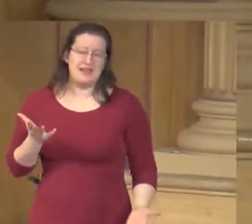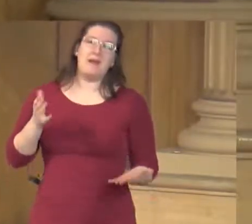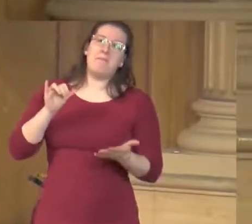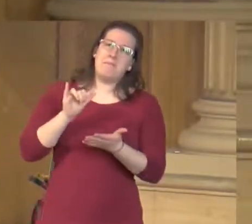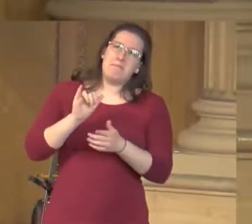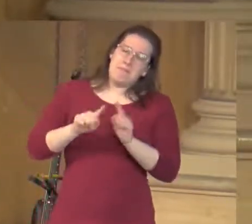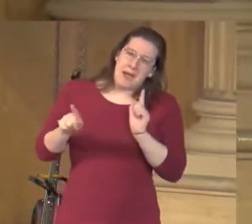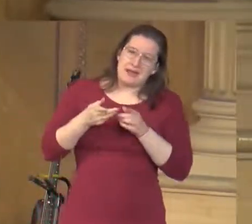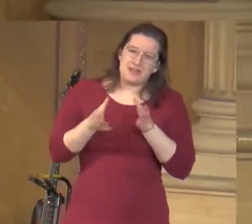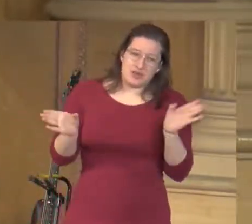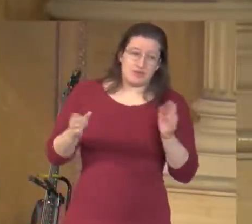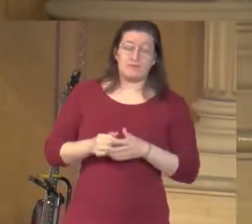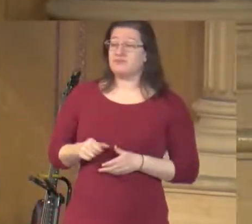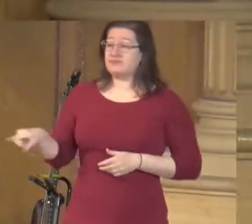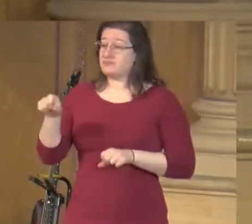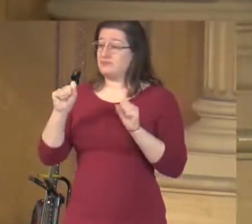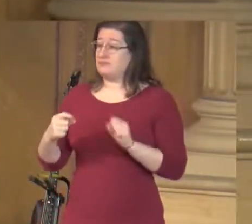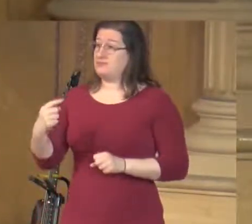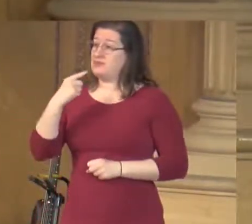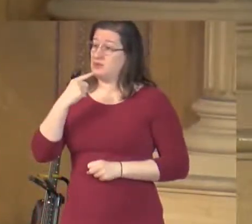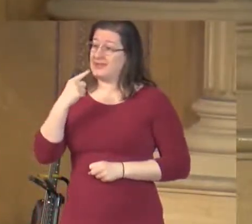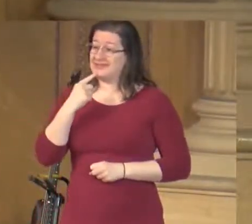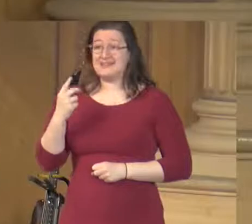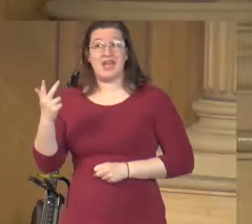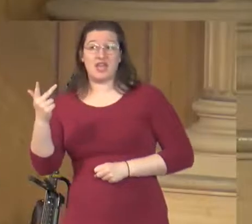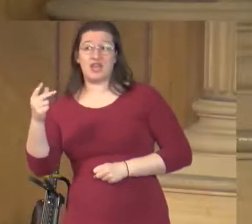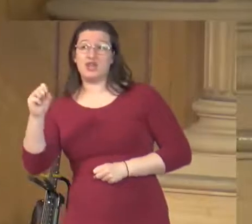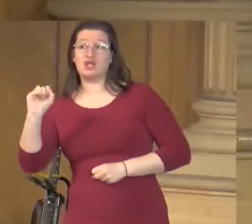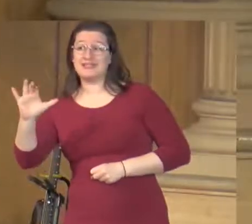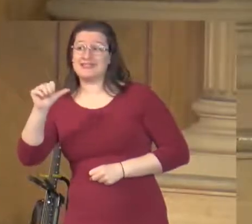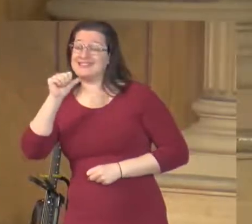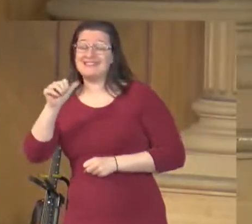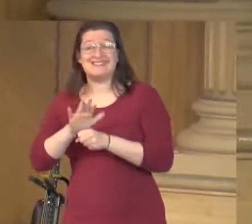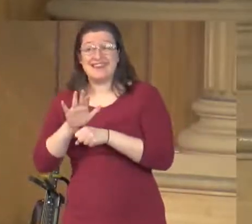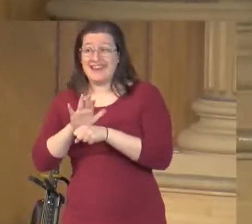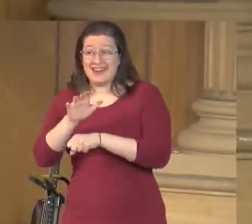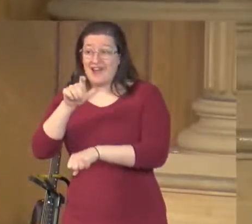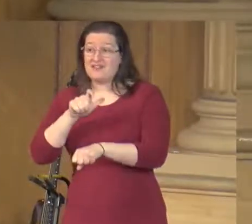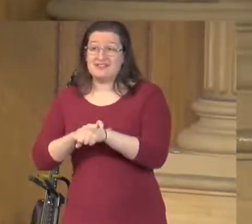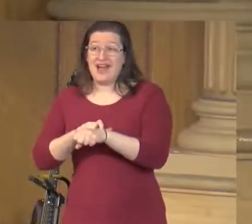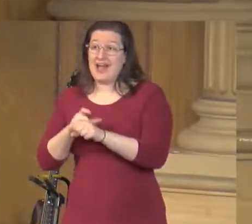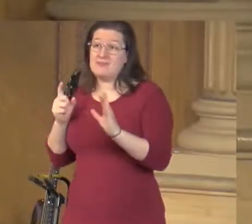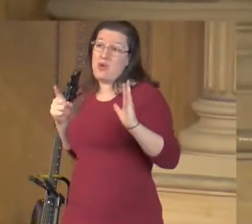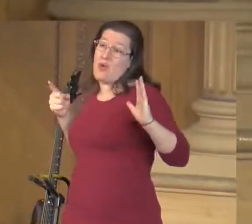seconds is not enough time to drive the length of the field and score and end up winning the game.